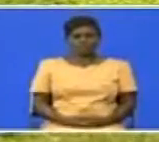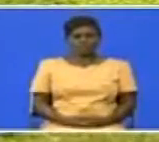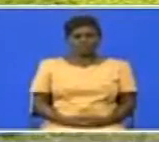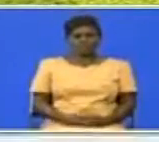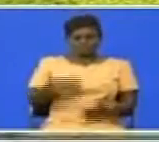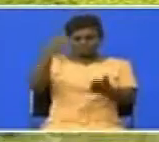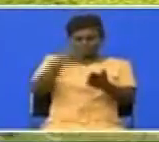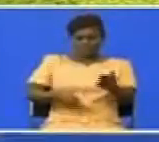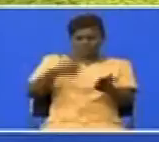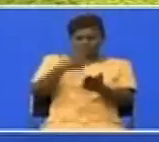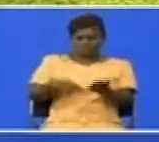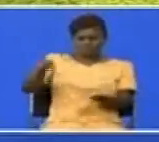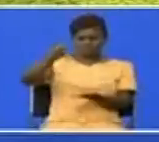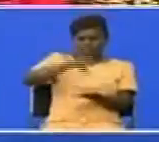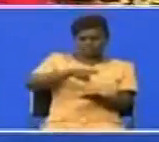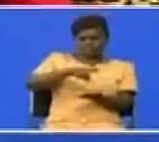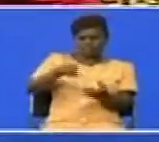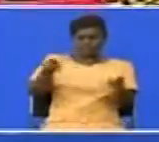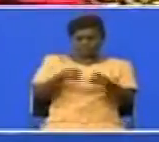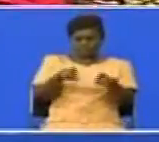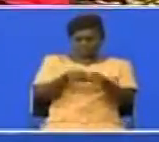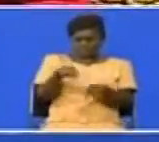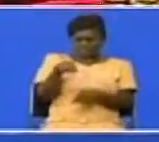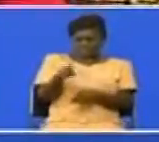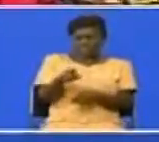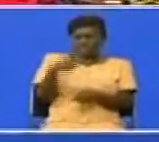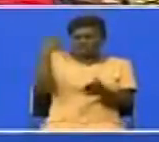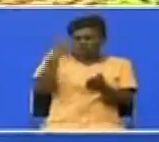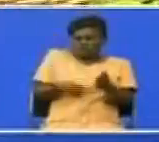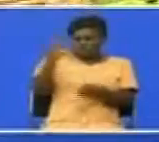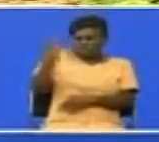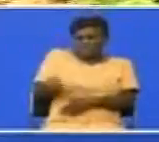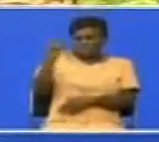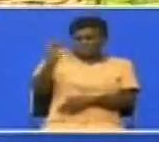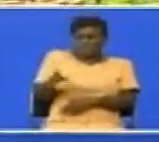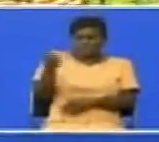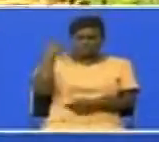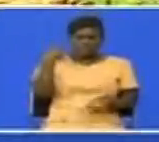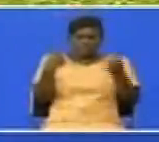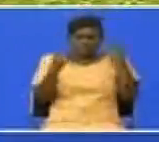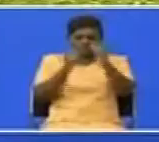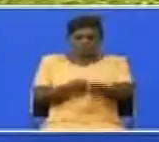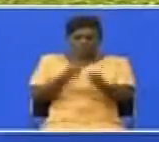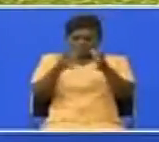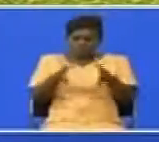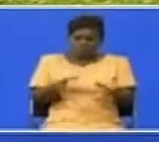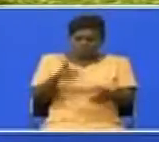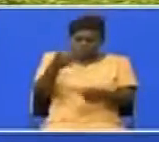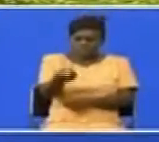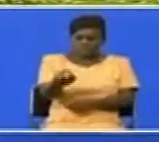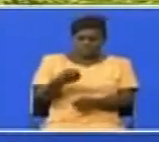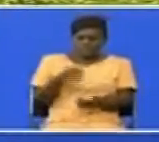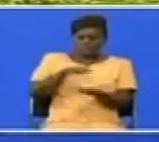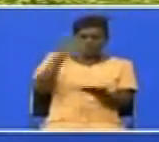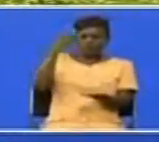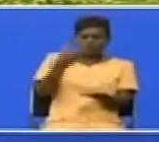Rising costs of inputs and falling returns has come as a steep cost to tea farmers across the country, forcing them to demand more money